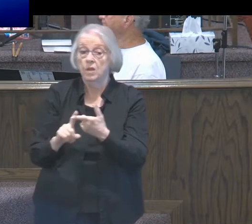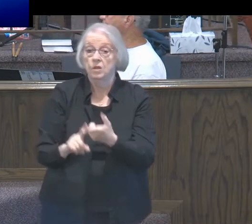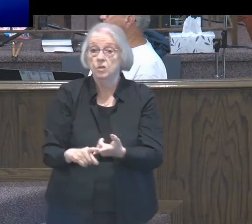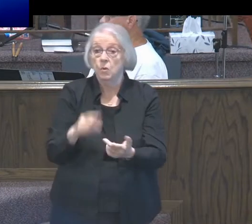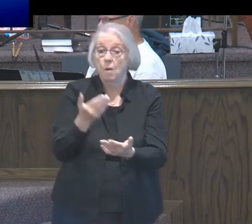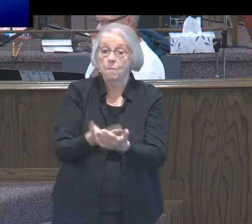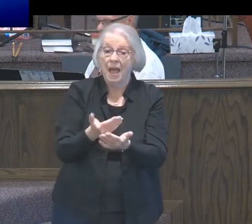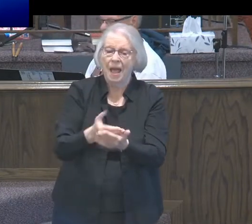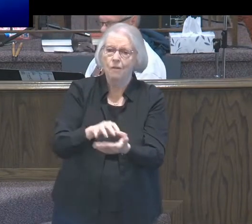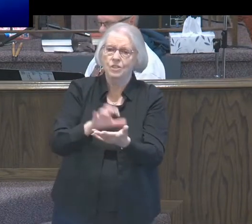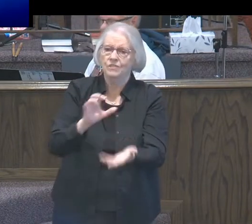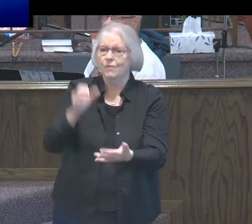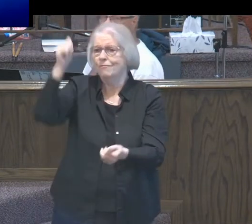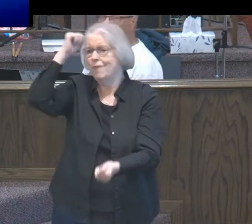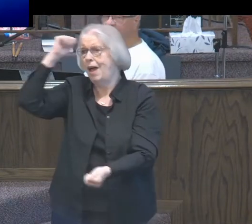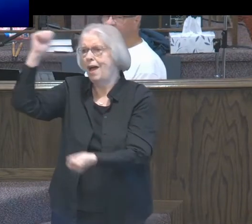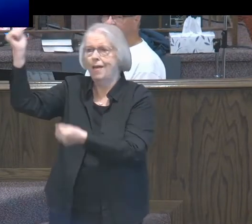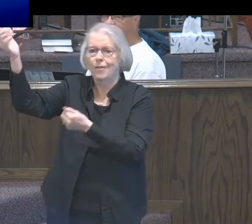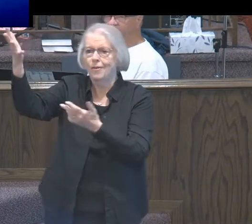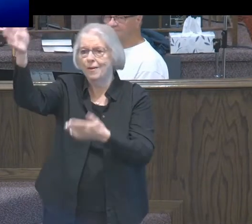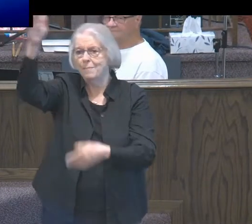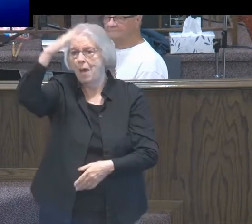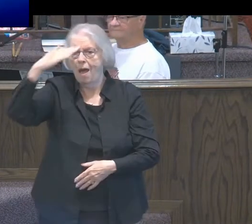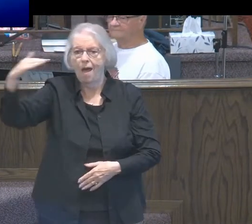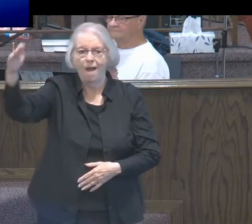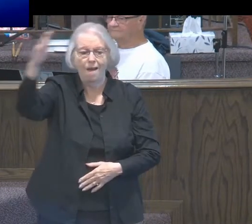shore. To our bountiful Father